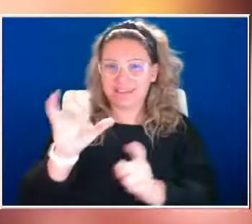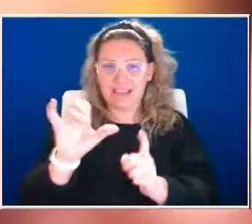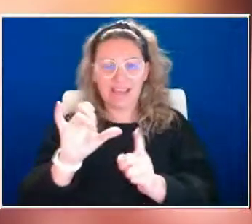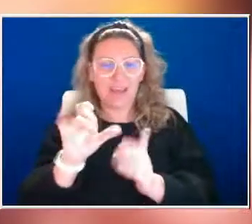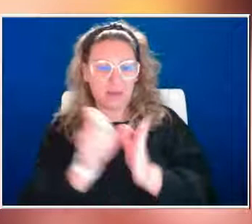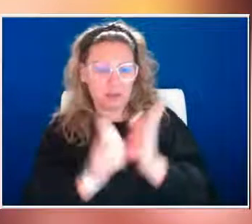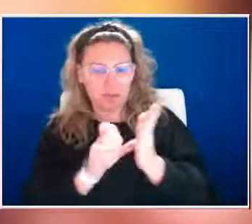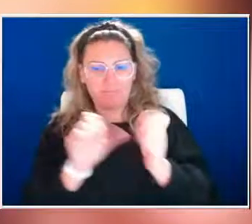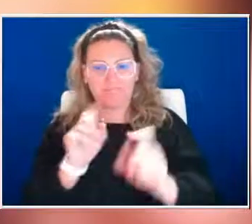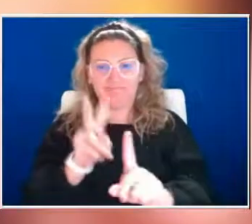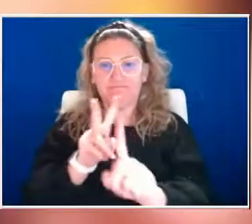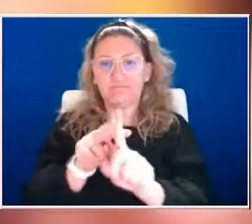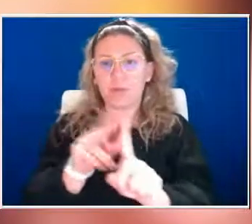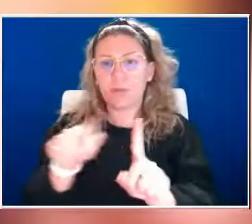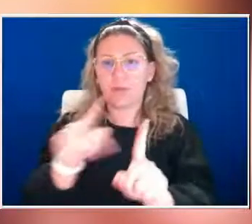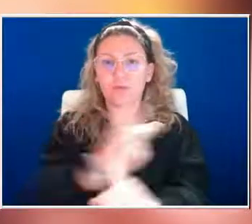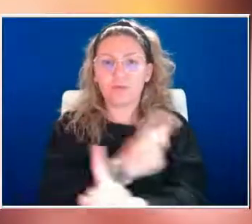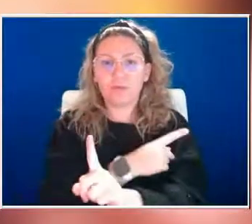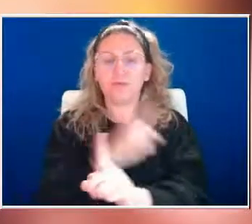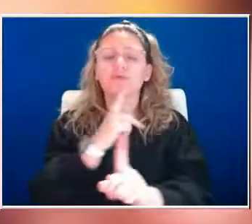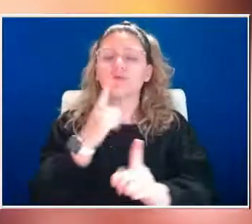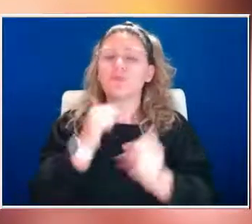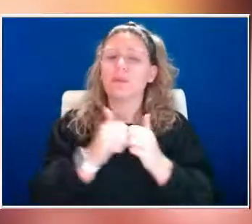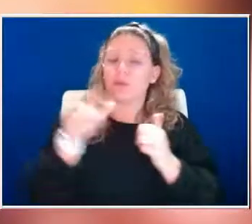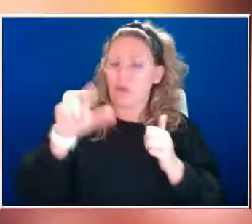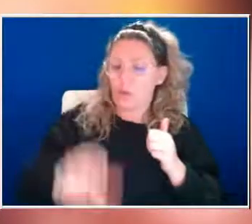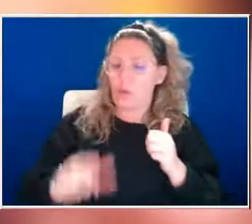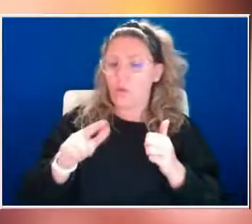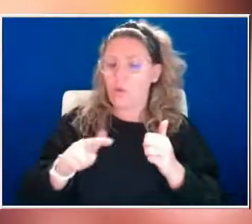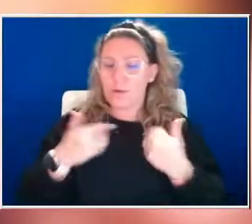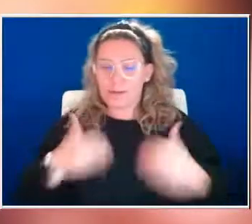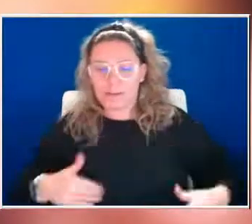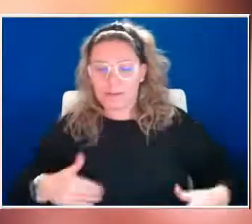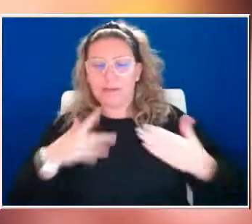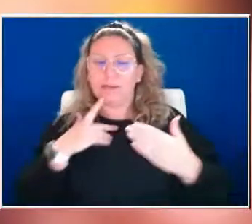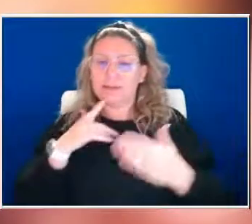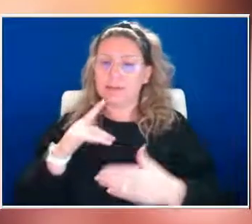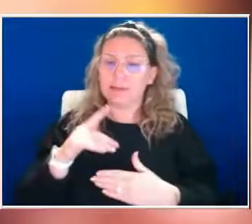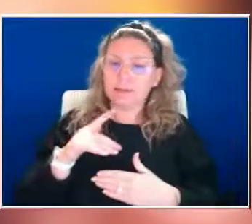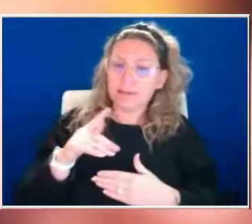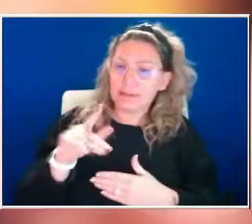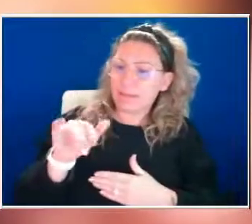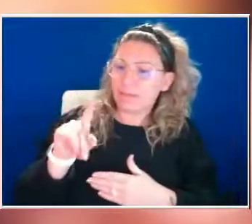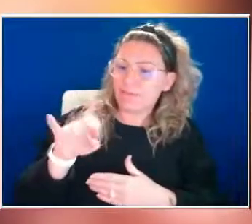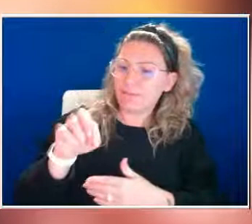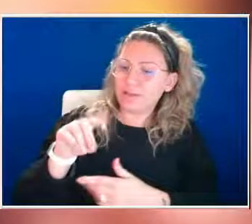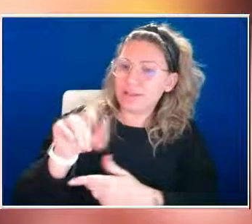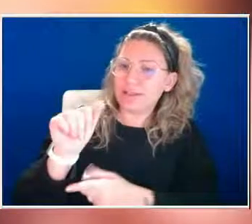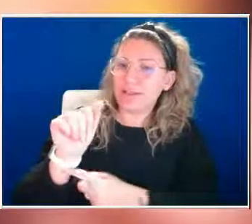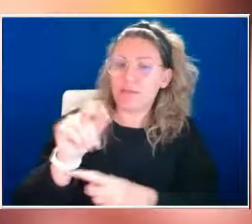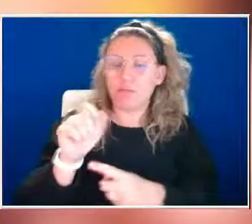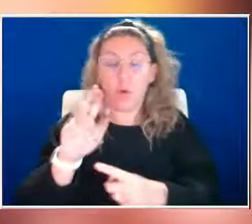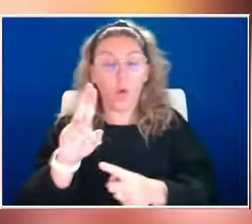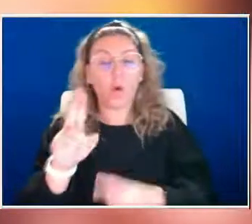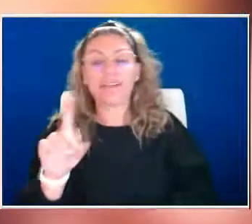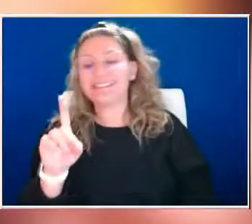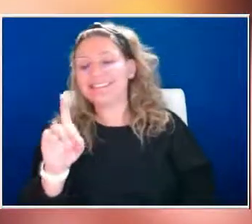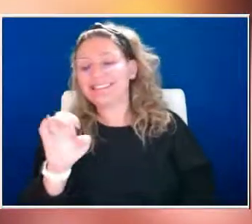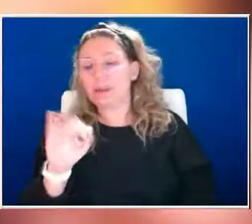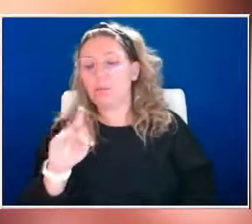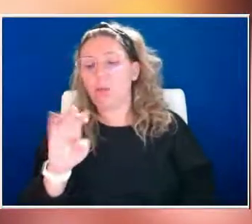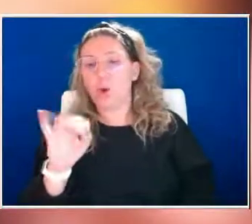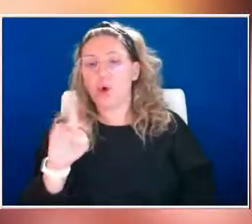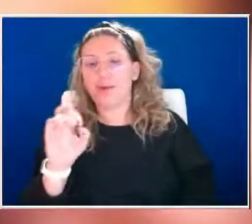to patients with lower extremity lymphedema. In addition to using debulking procedures like we talked about, to